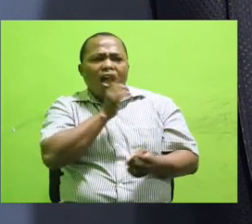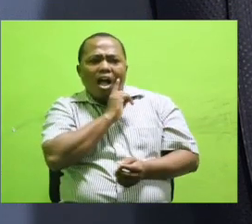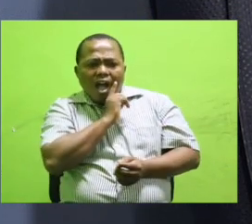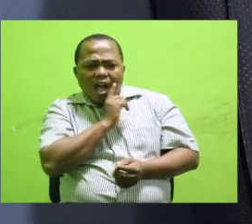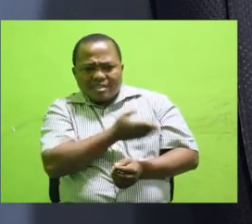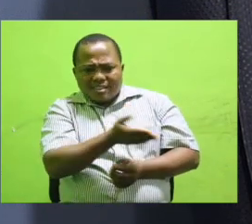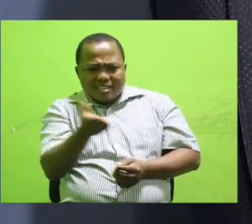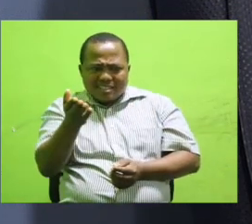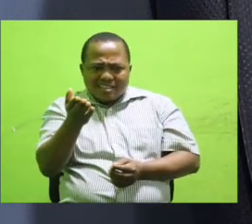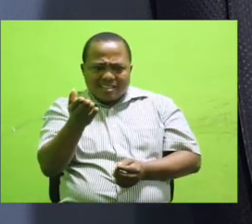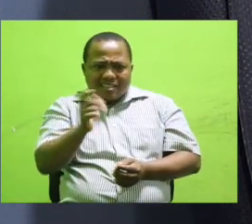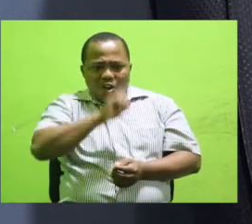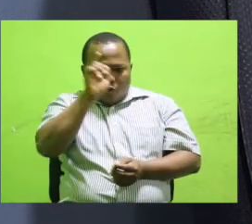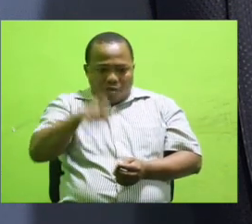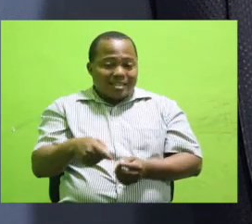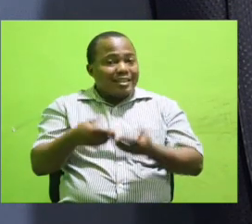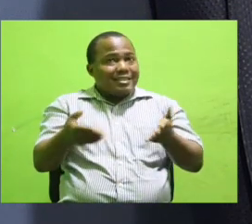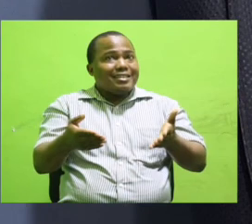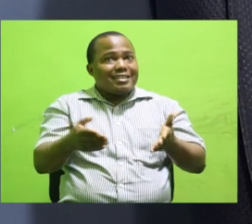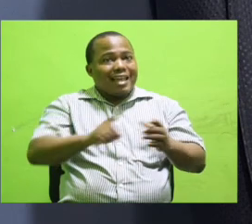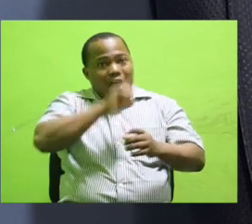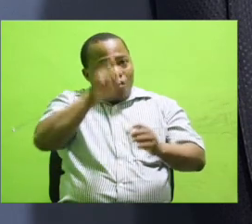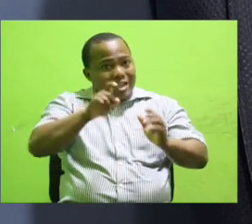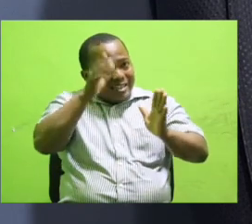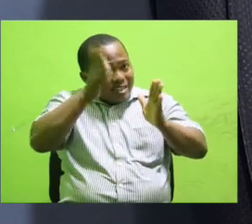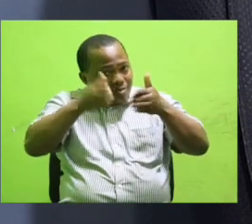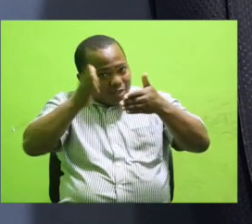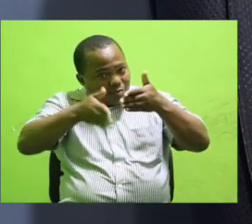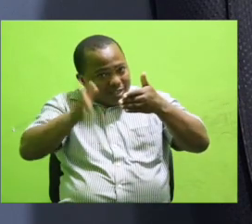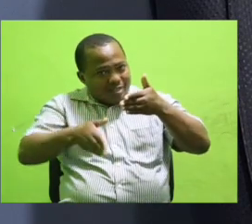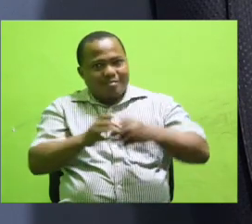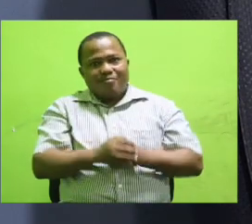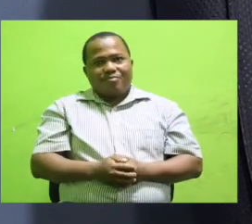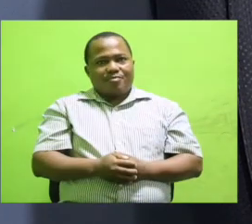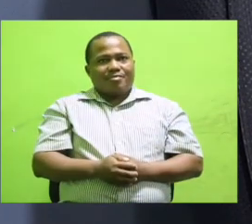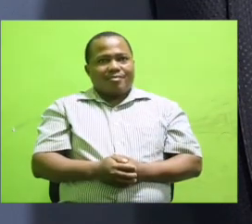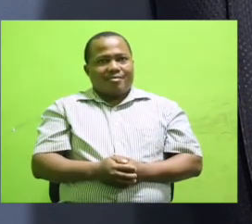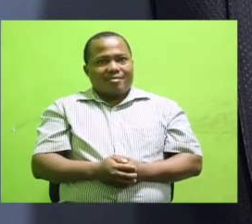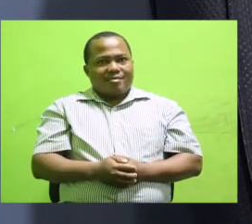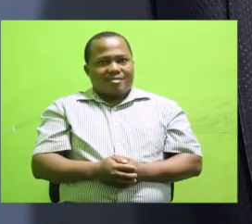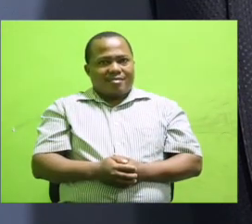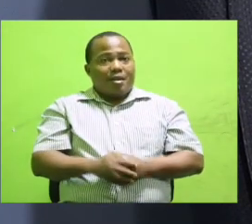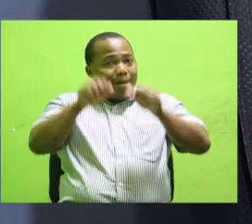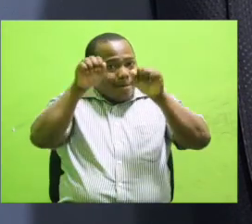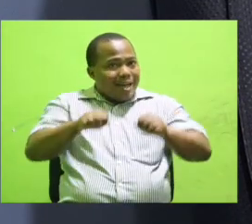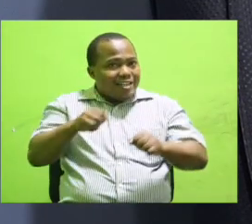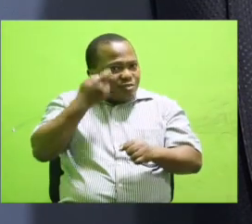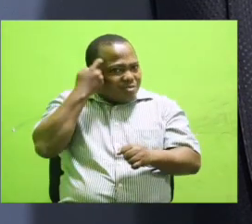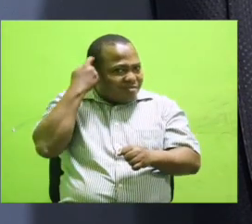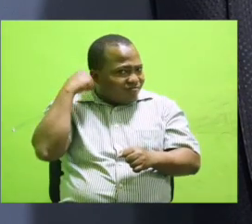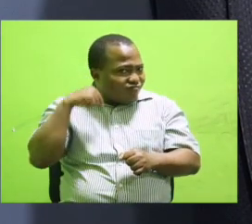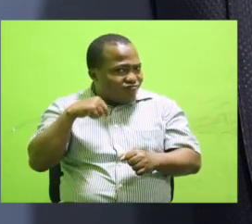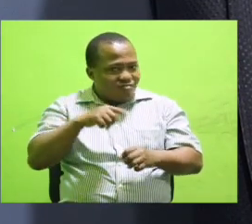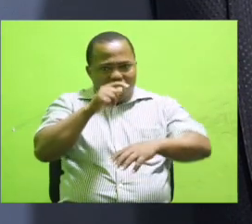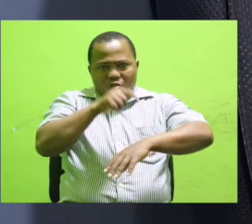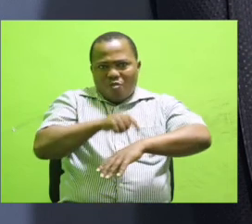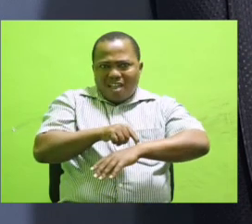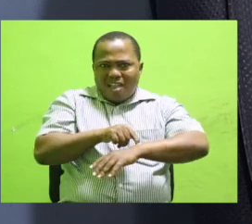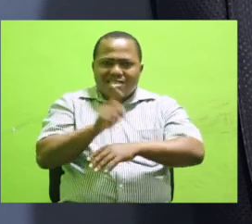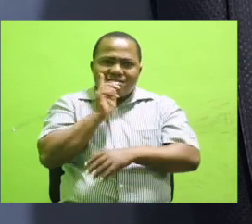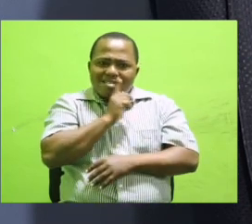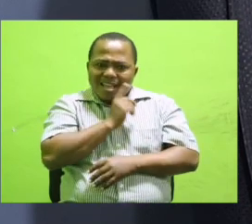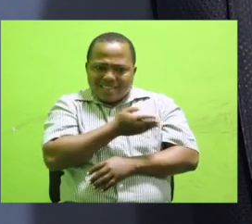questions, as they can be very tricky. Some questions may not look as how